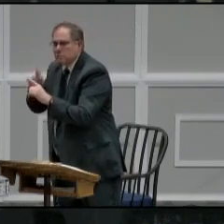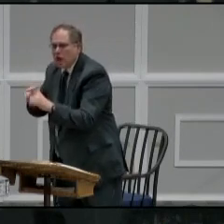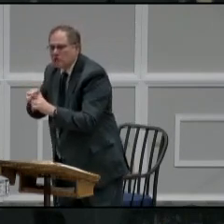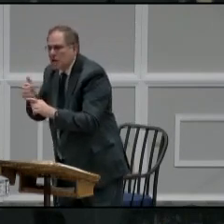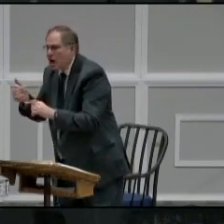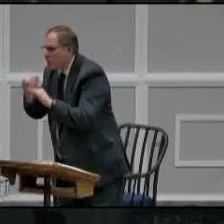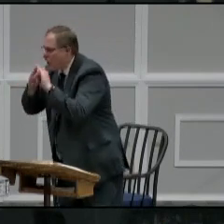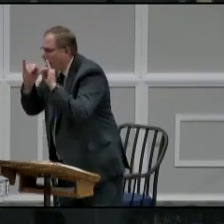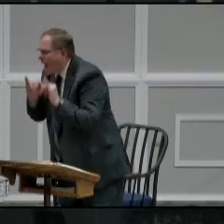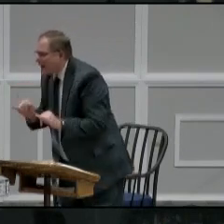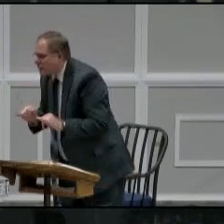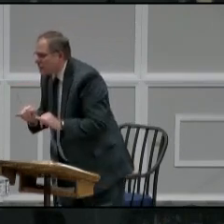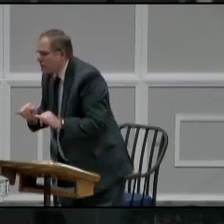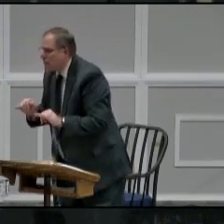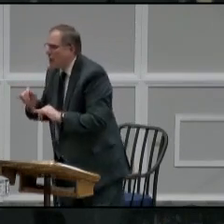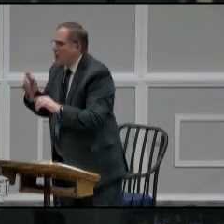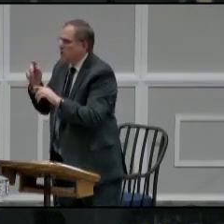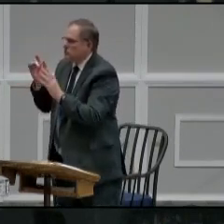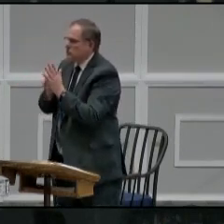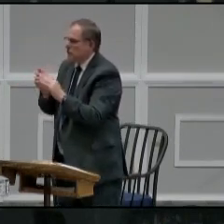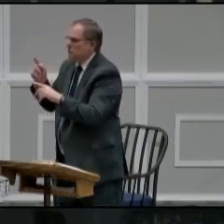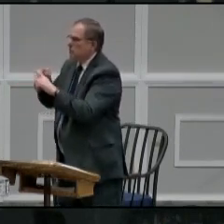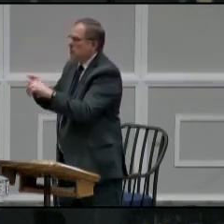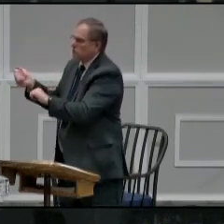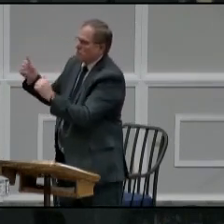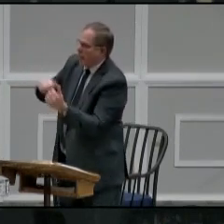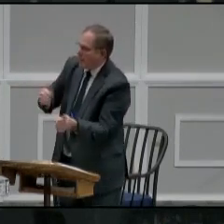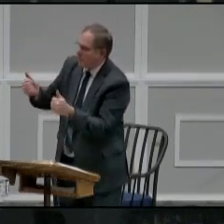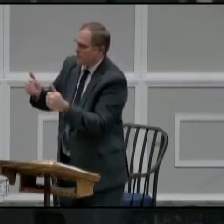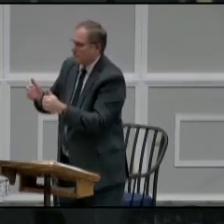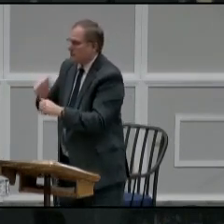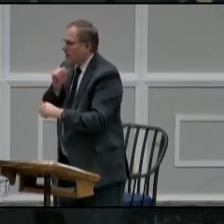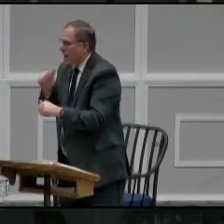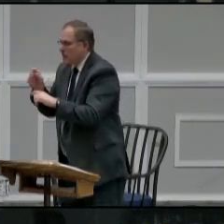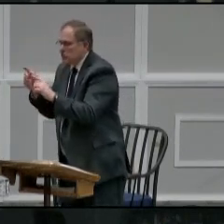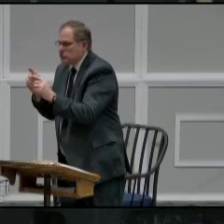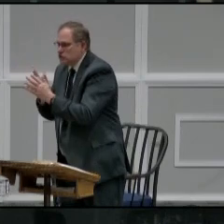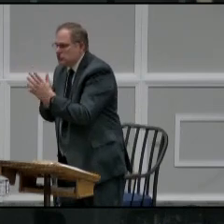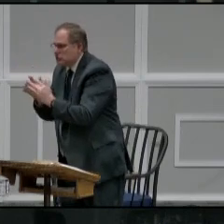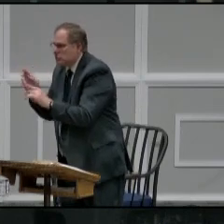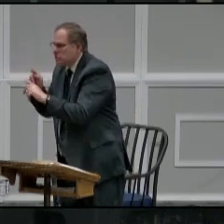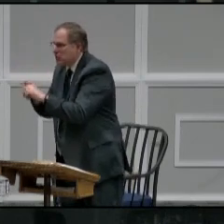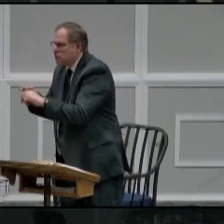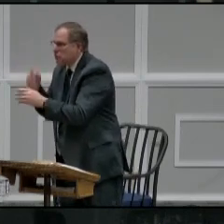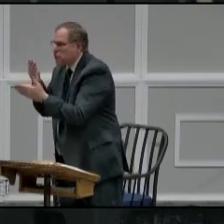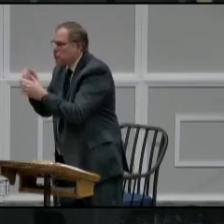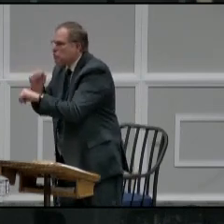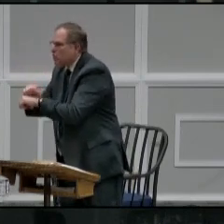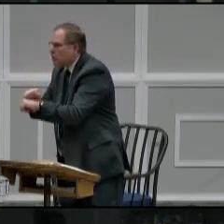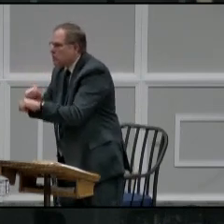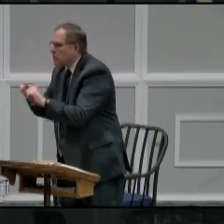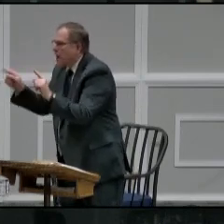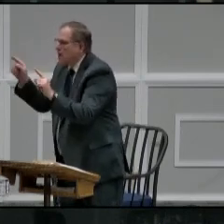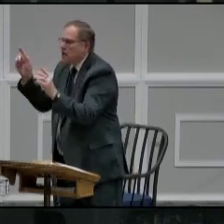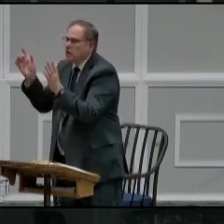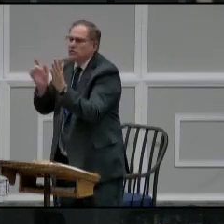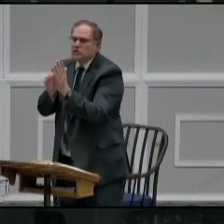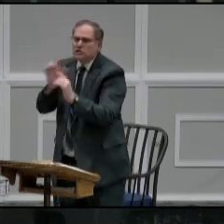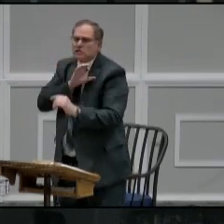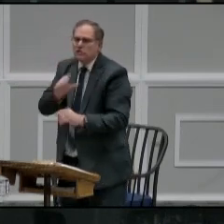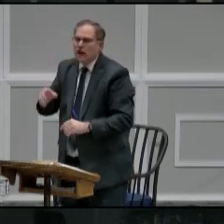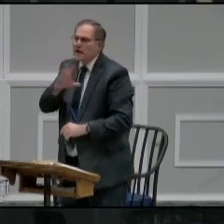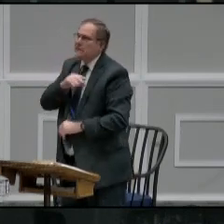Not Jesus plus your baptism. Not Jesus plus your church membership. Not Jesus plus your good works. But Jesus Christ and Him